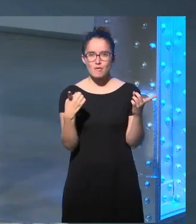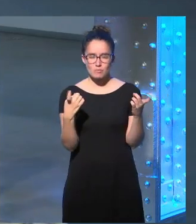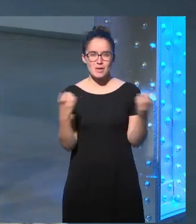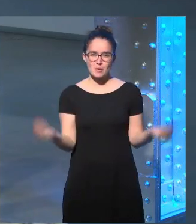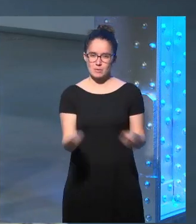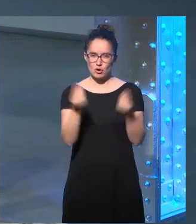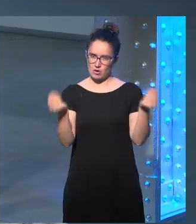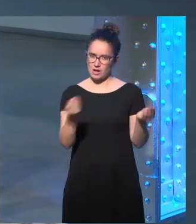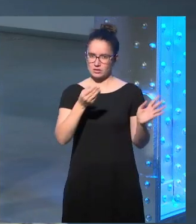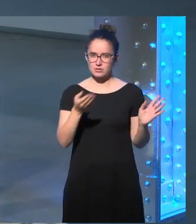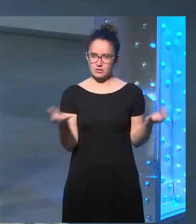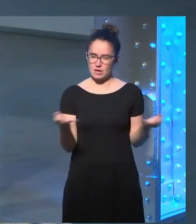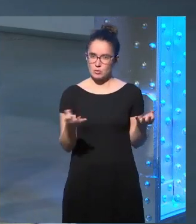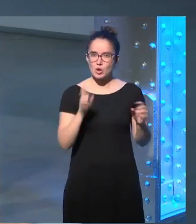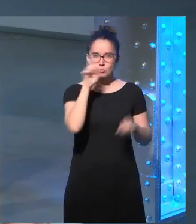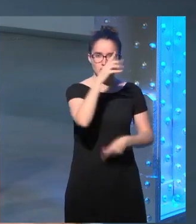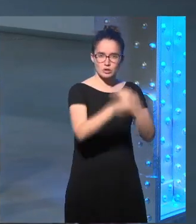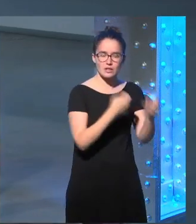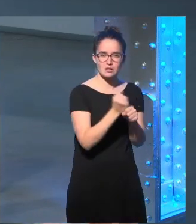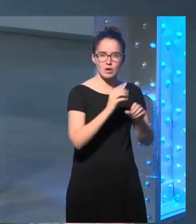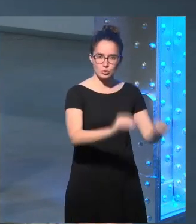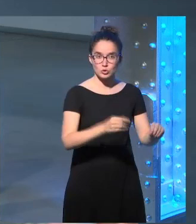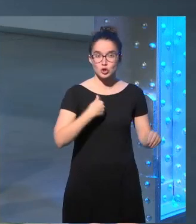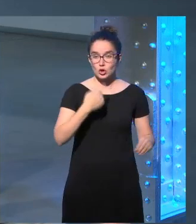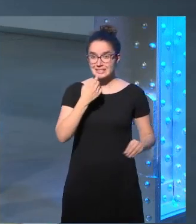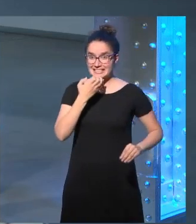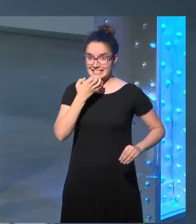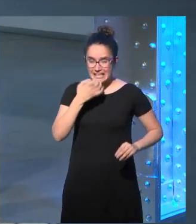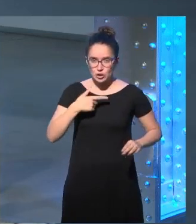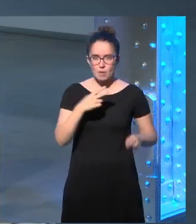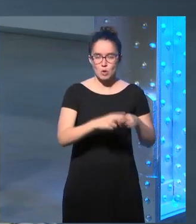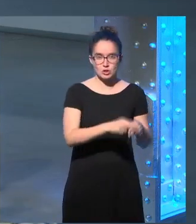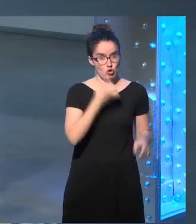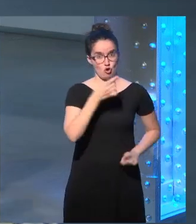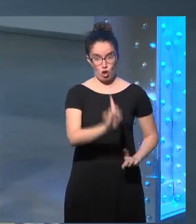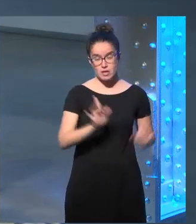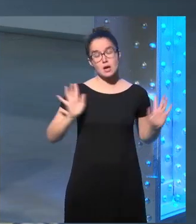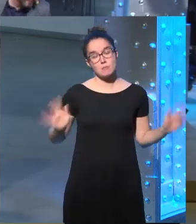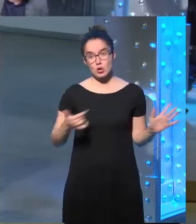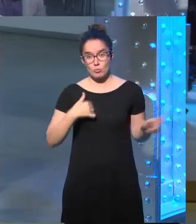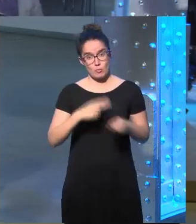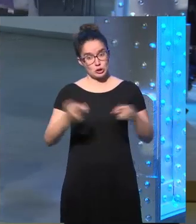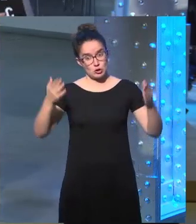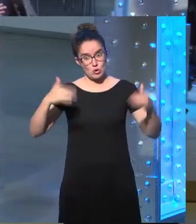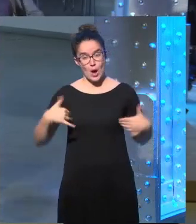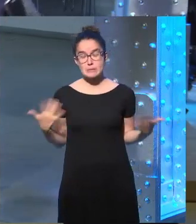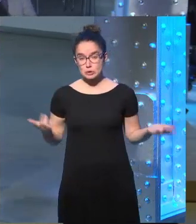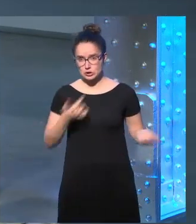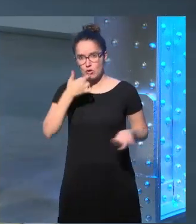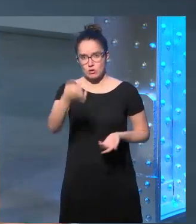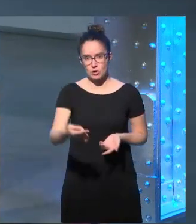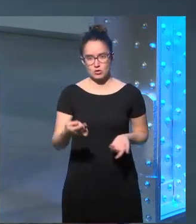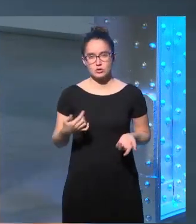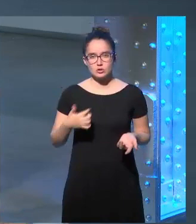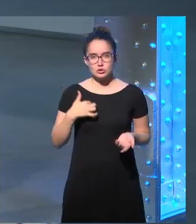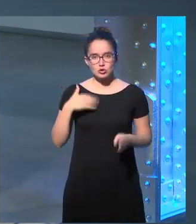have not recycled themselves as much as they should. There's a great margin for improvement in this aspect as